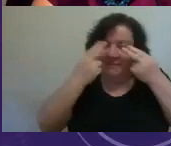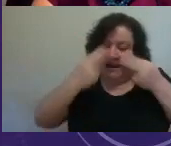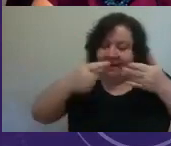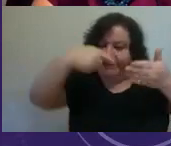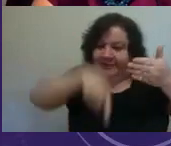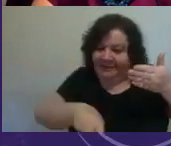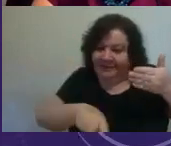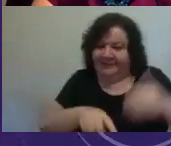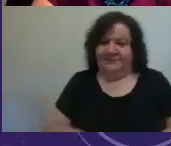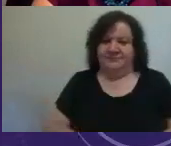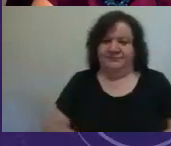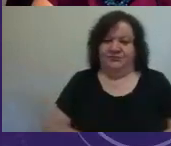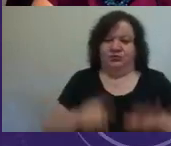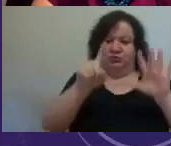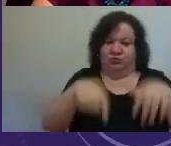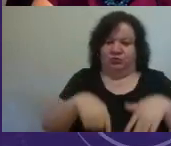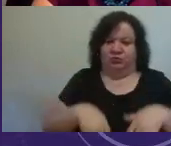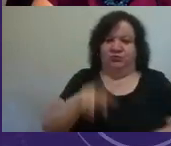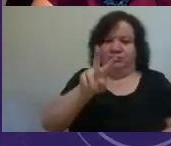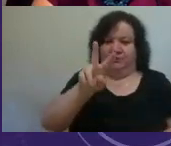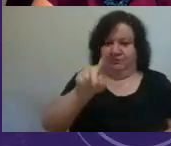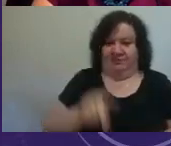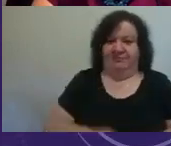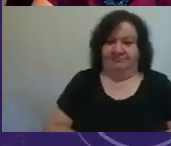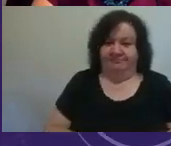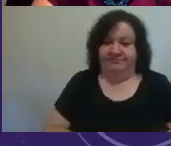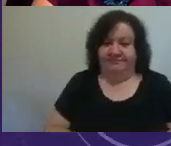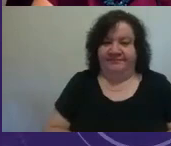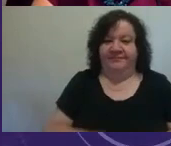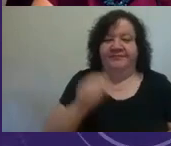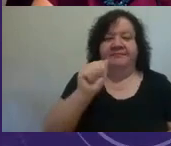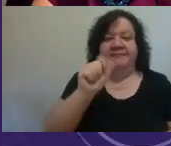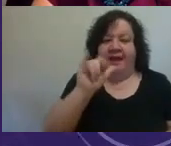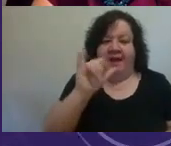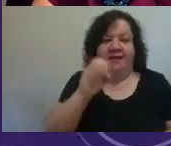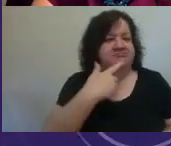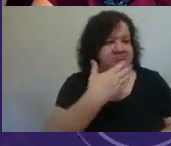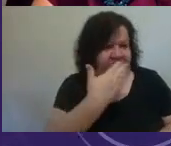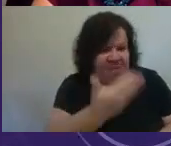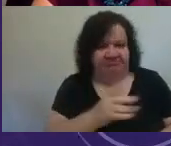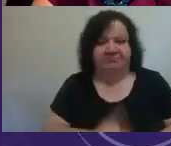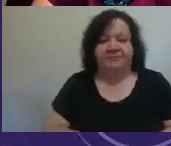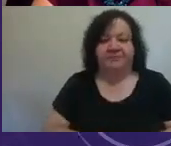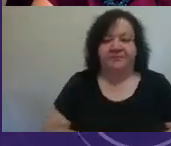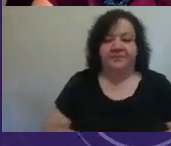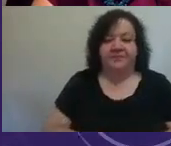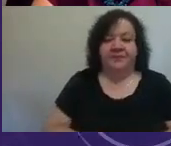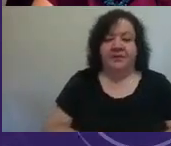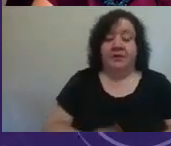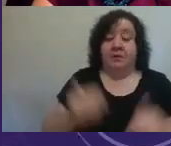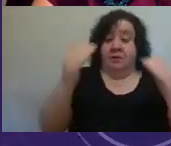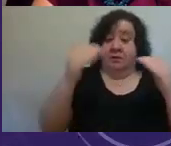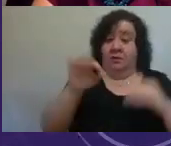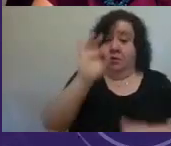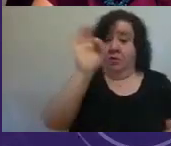This is Alice. Thank you again, Kerry. There was a question about, do image descriptions need to